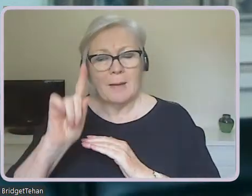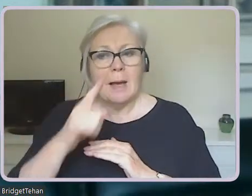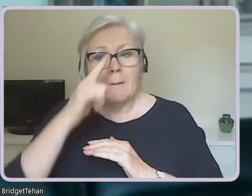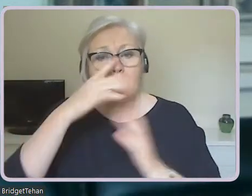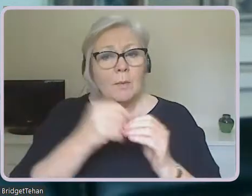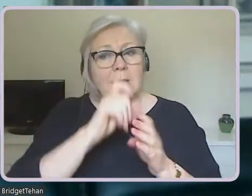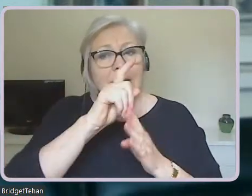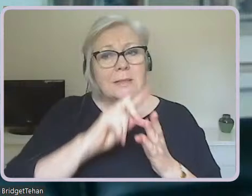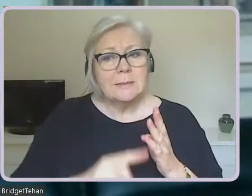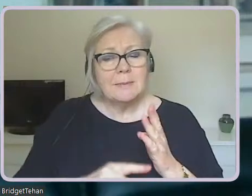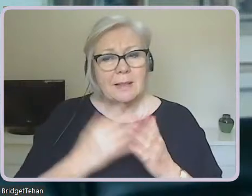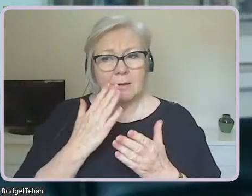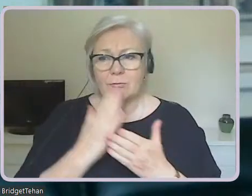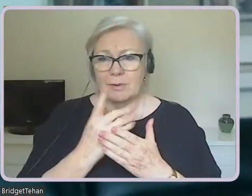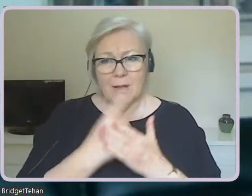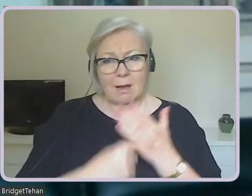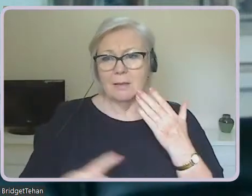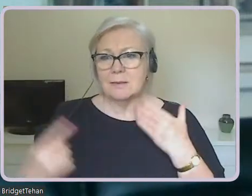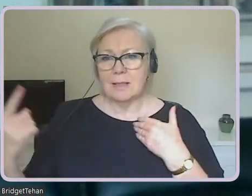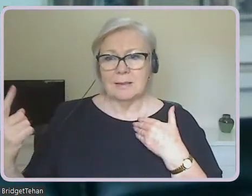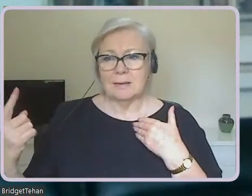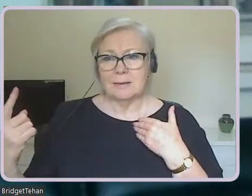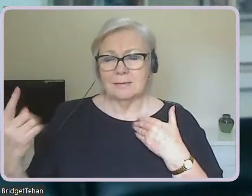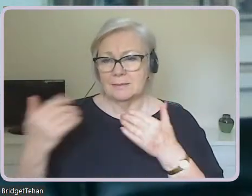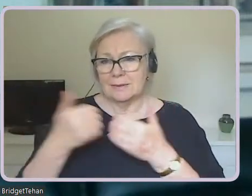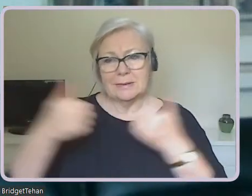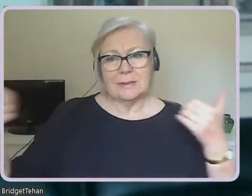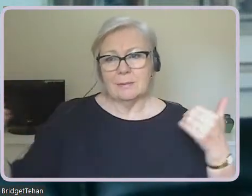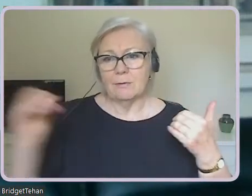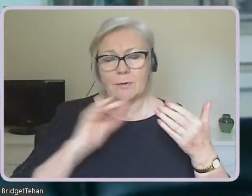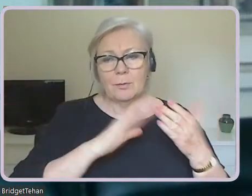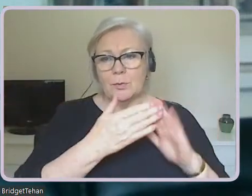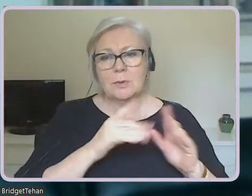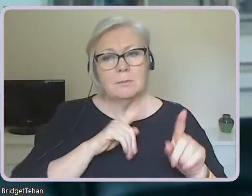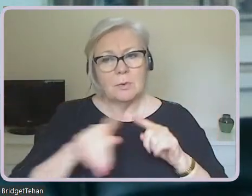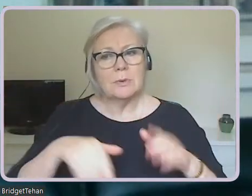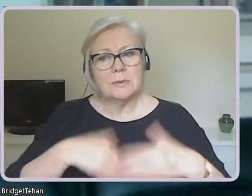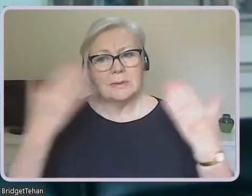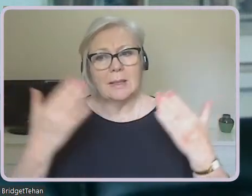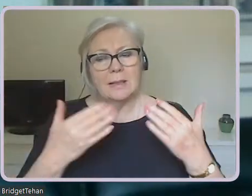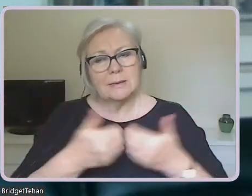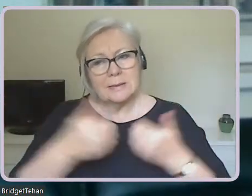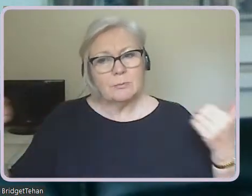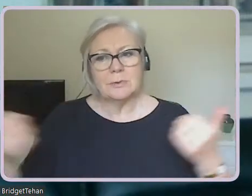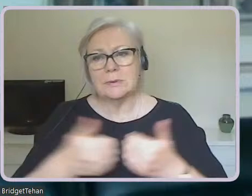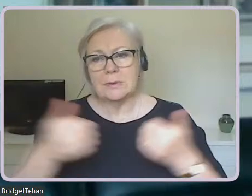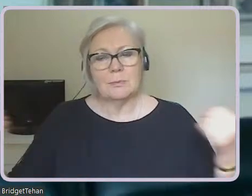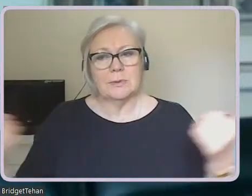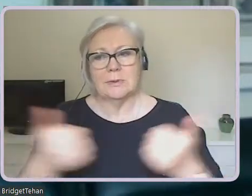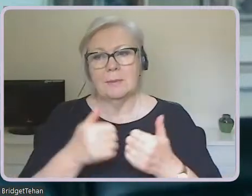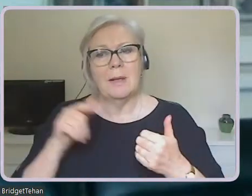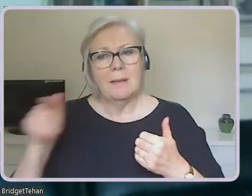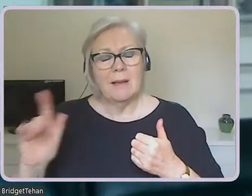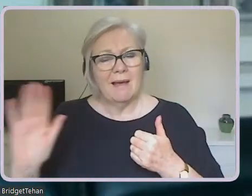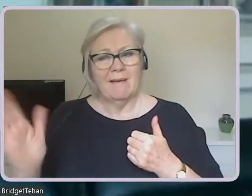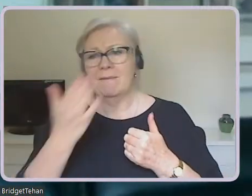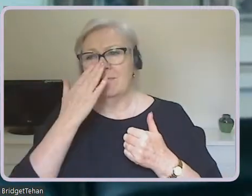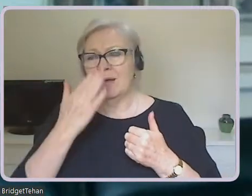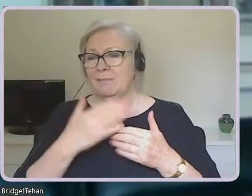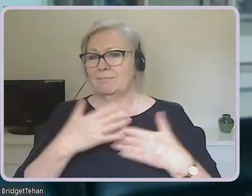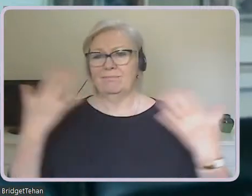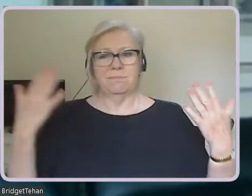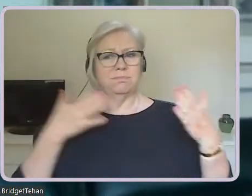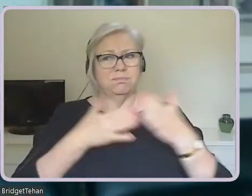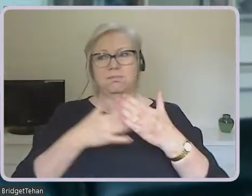isolated from the mainstream community on a day-to-day basis and face significant barriers in participating in everyday